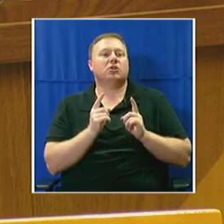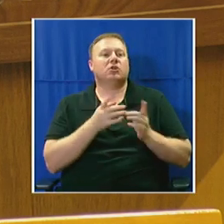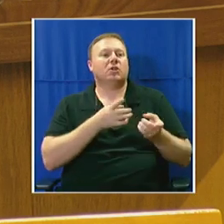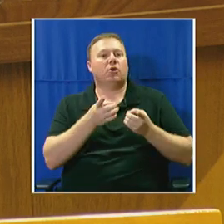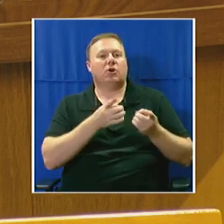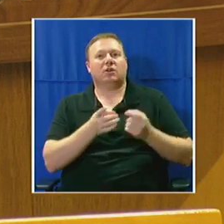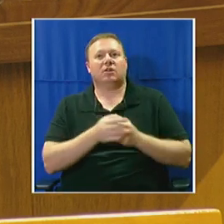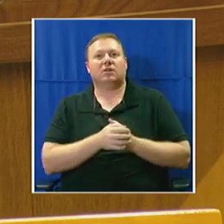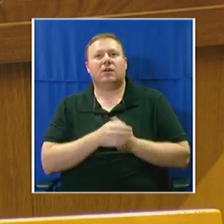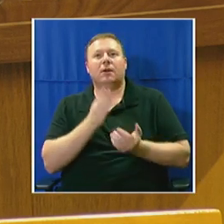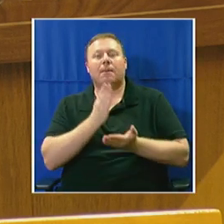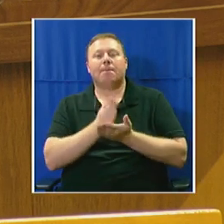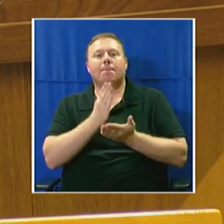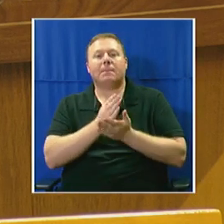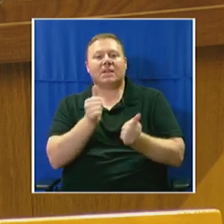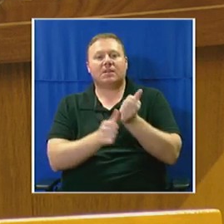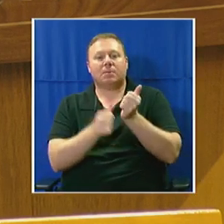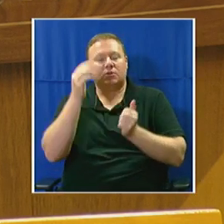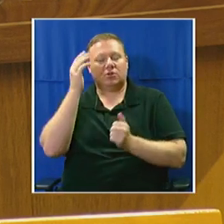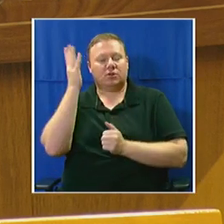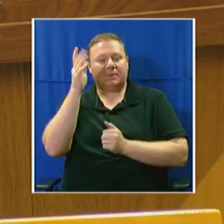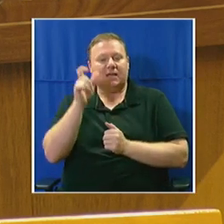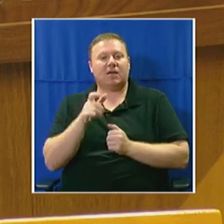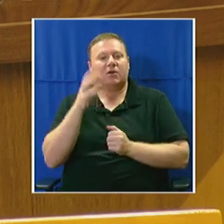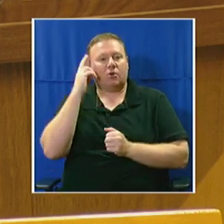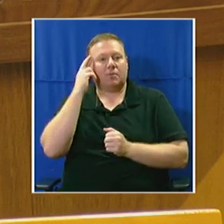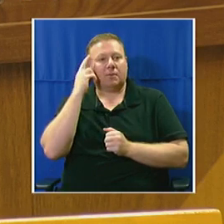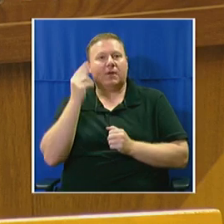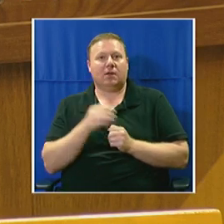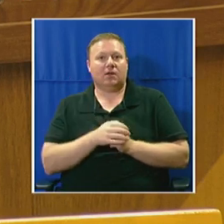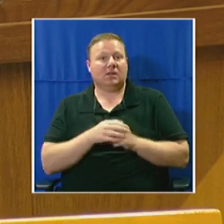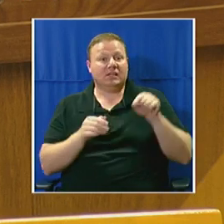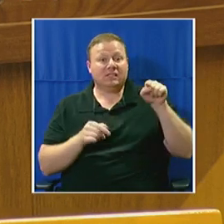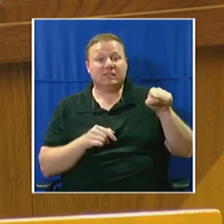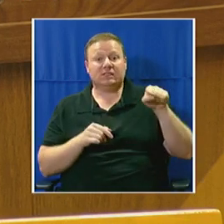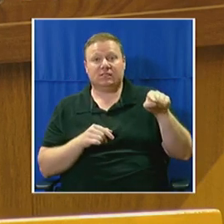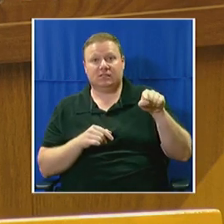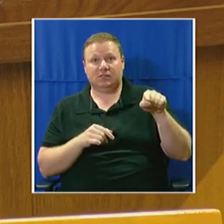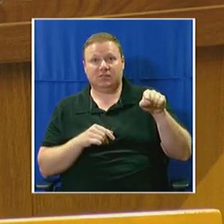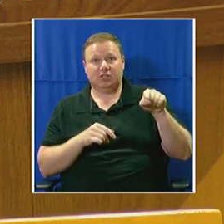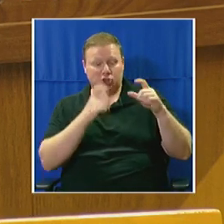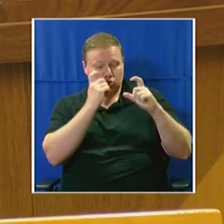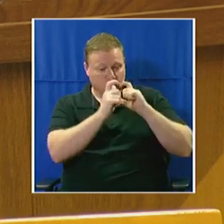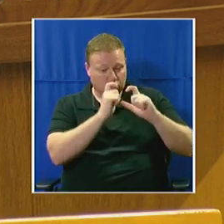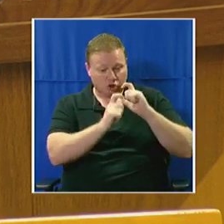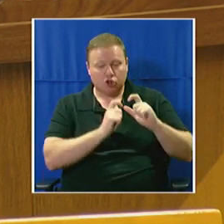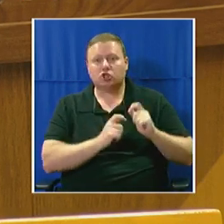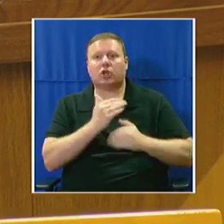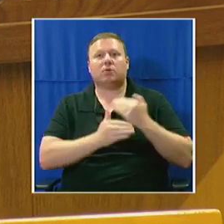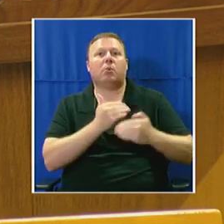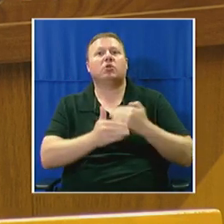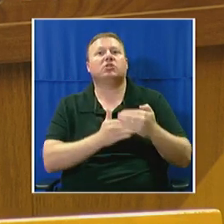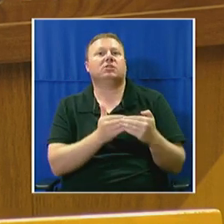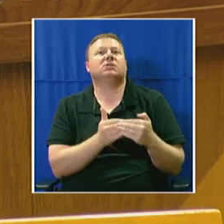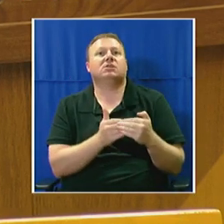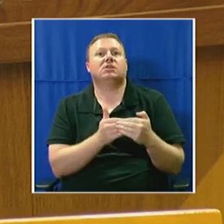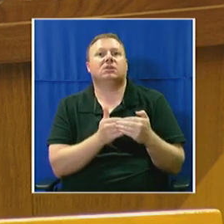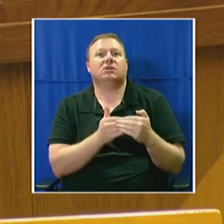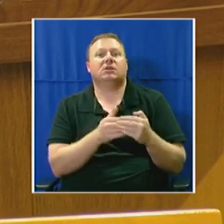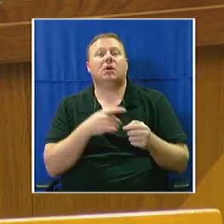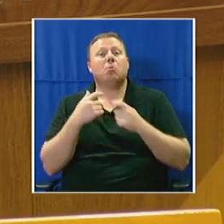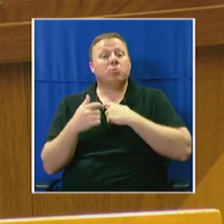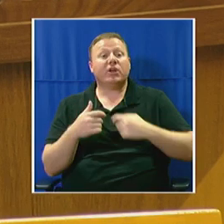that because he was found to be uh entitled to remain on the role of Advocates by the Supreme Court of Appeal he must also be entitled to remain as